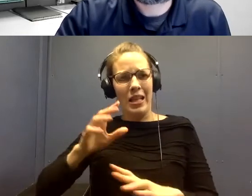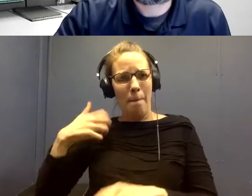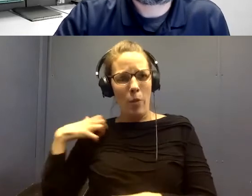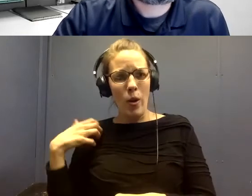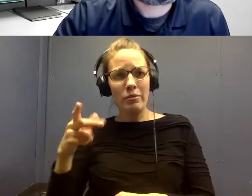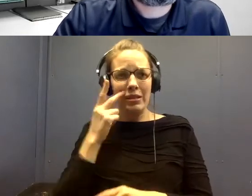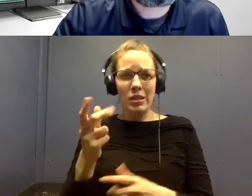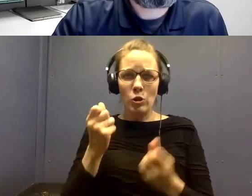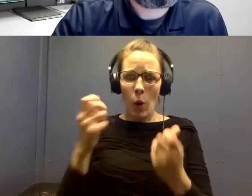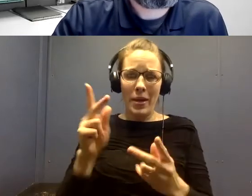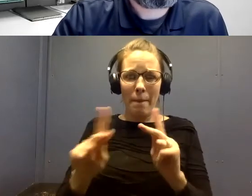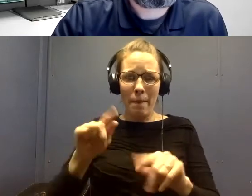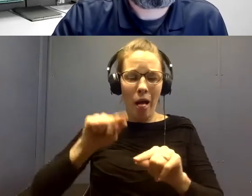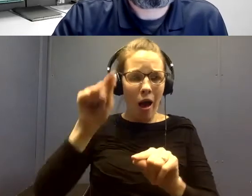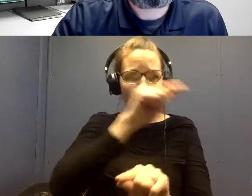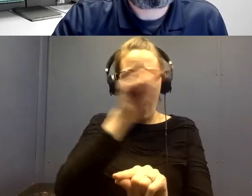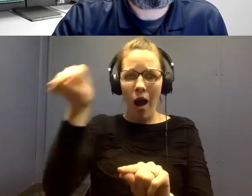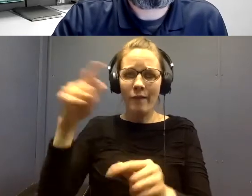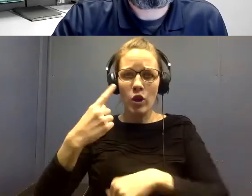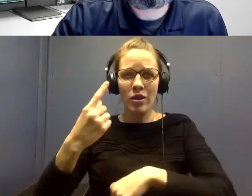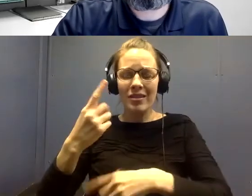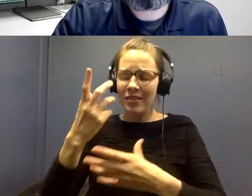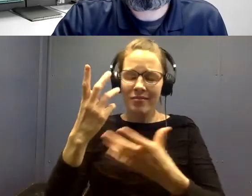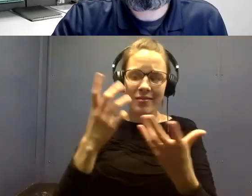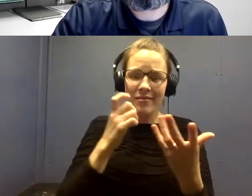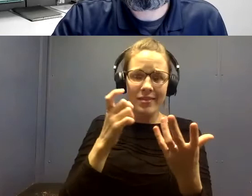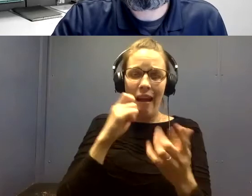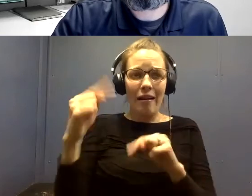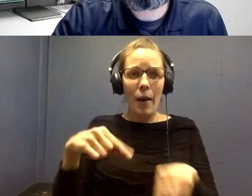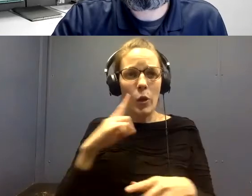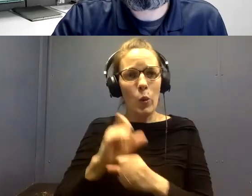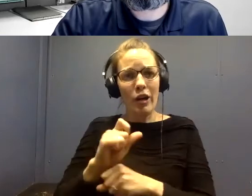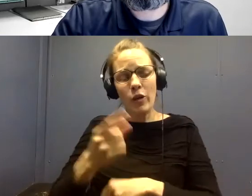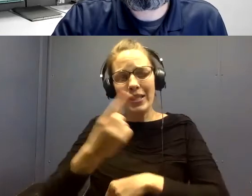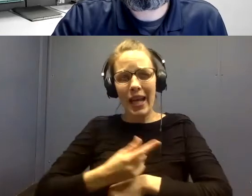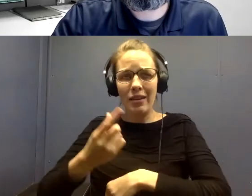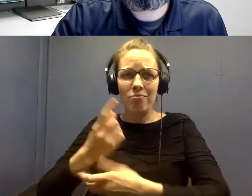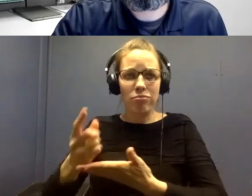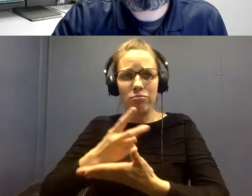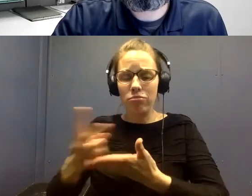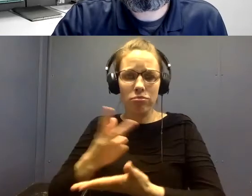people out that, for days or weeks at a time, that we'd shut production lines down.